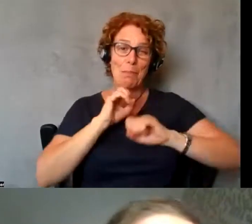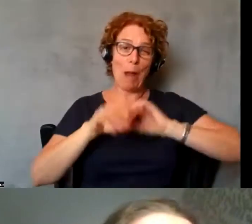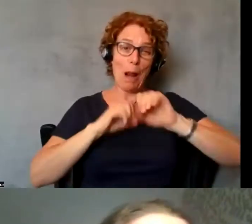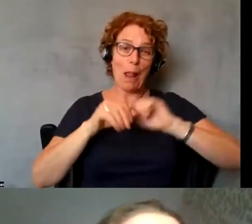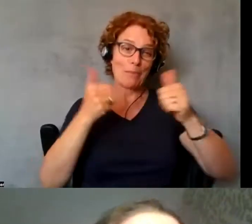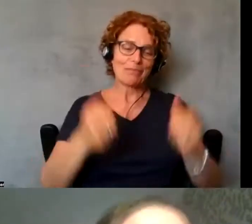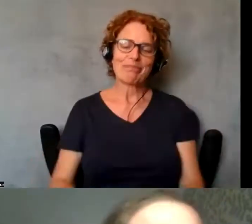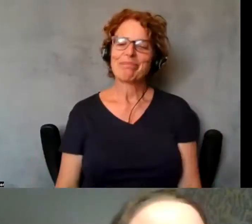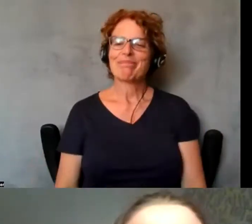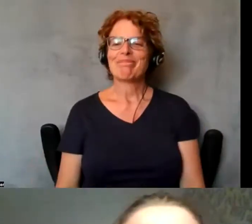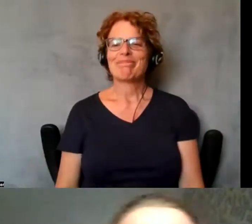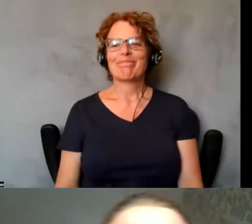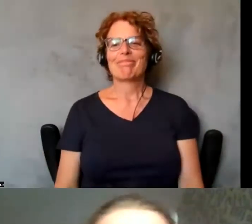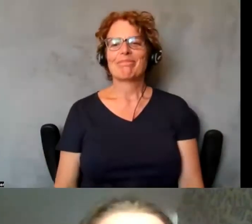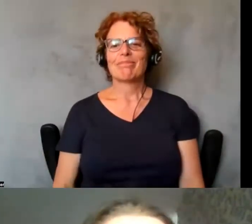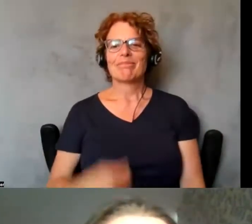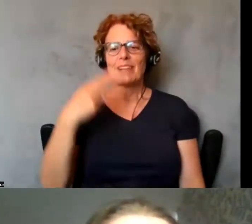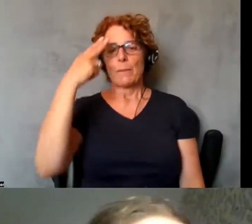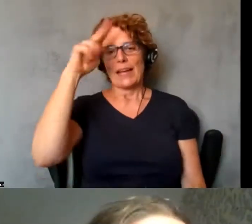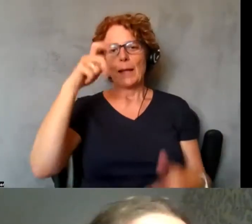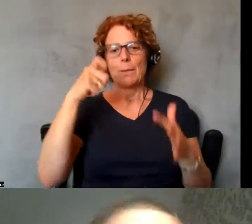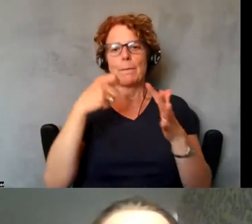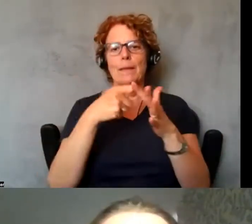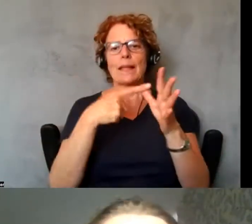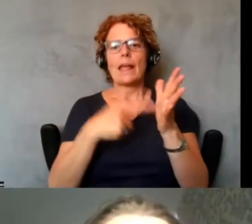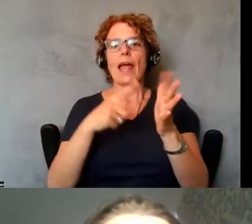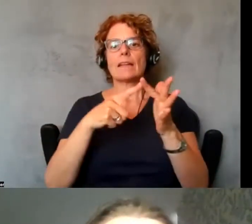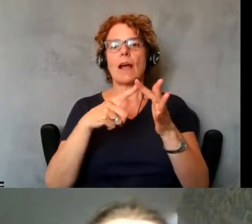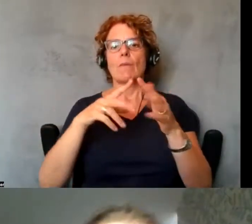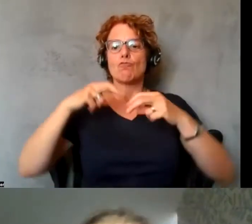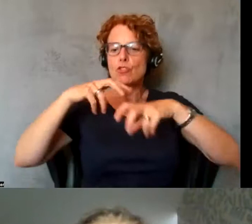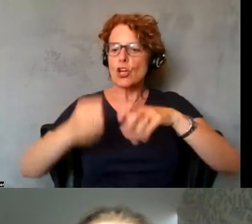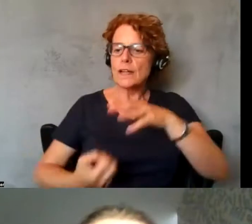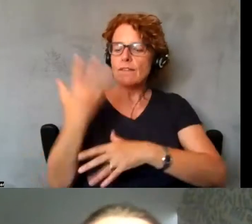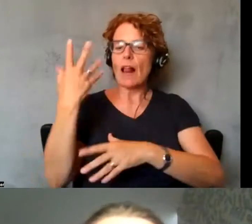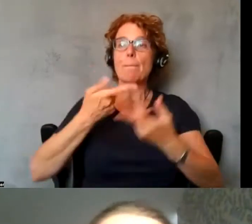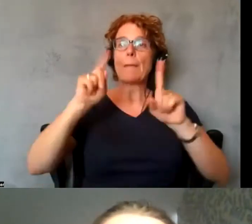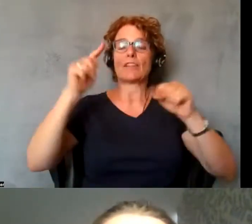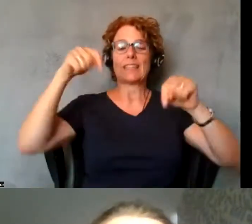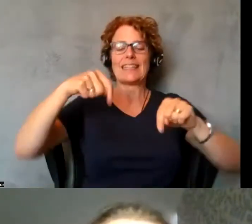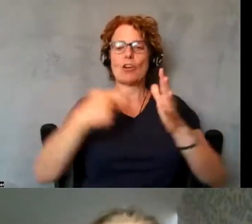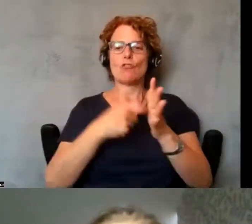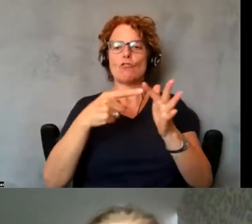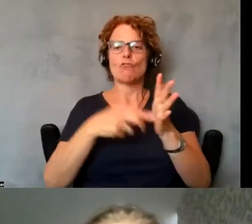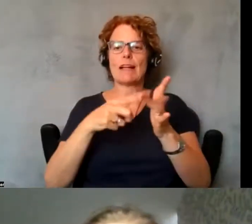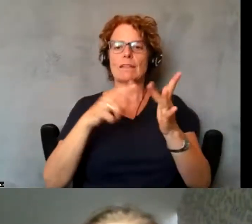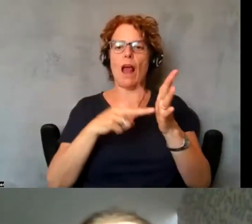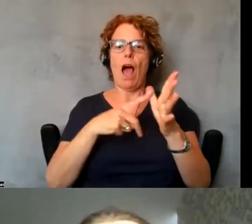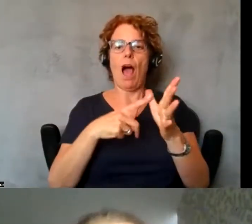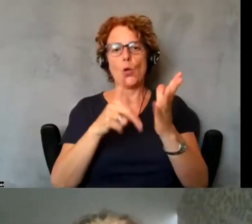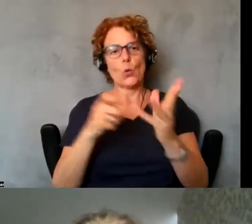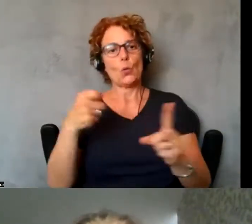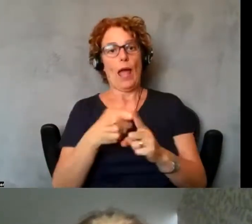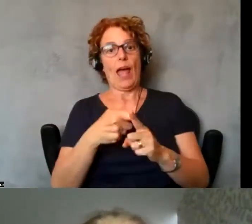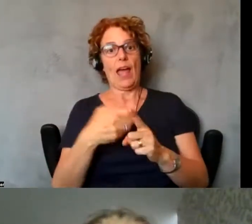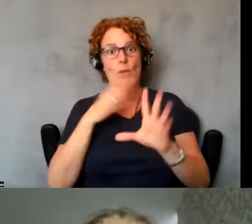good. My name's Kate. I'm the Research Development Manager at Retina UK. Just want to quickly tell you a little bit about what we